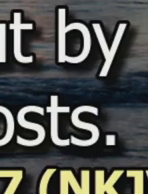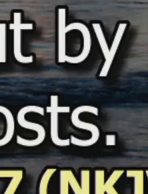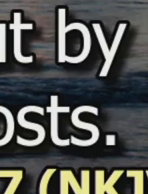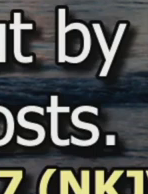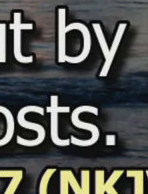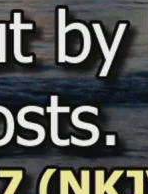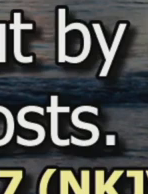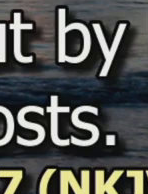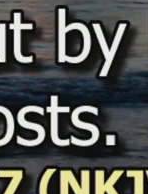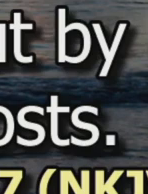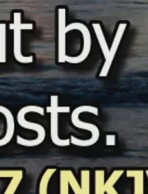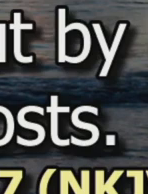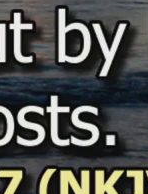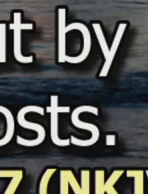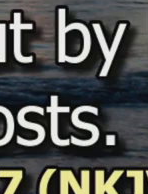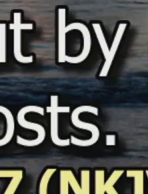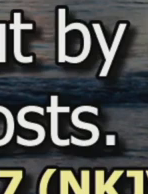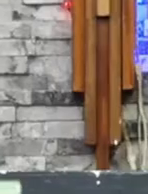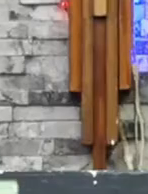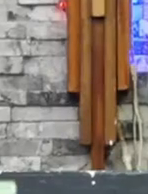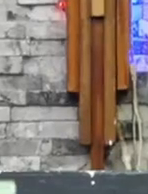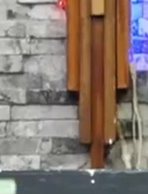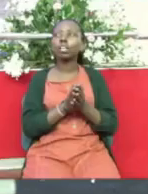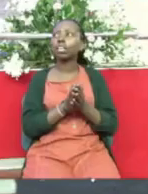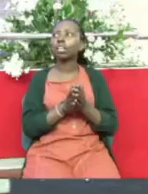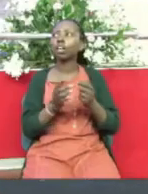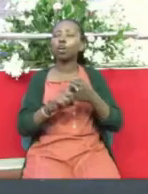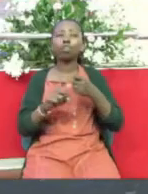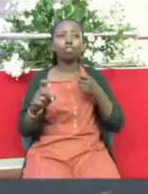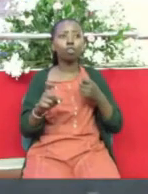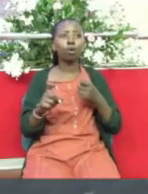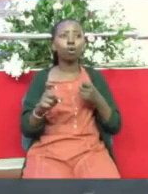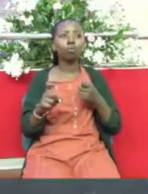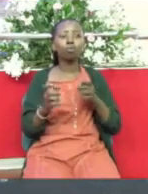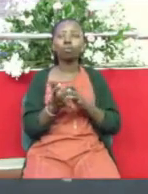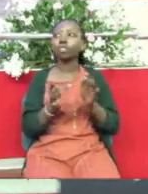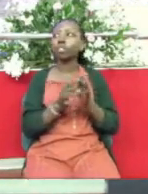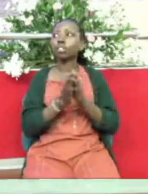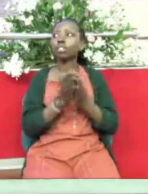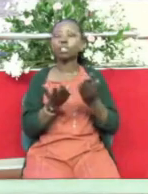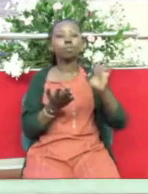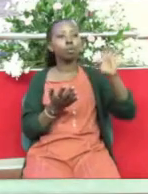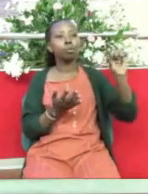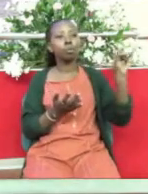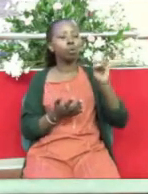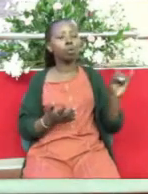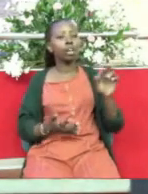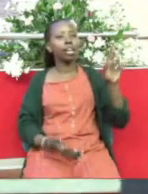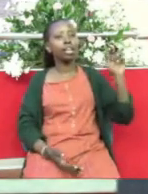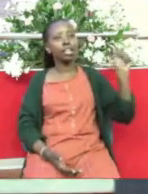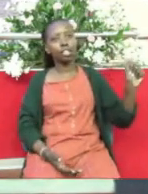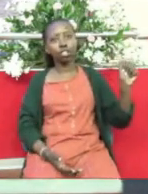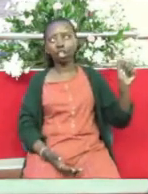The backdrop of this story is found in the book of Ezra, chapter 4, chapter 5, and chapter 6. Utangulizi wa story hii ilikuwa